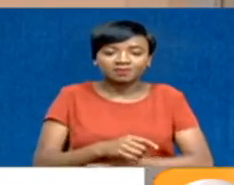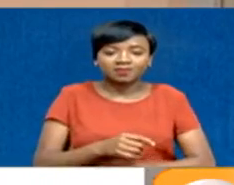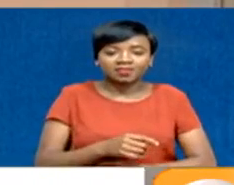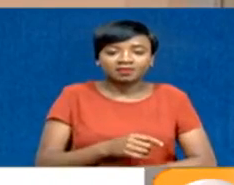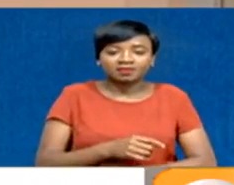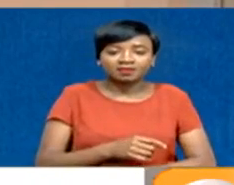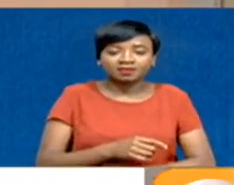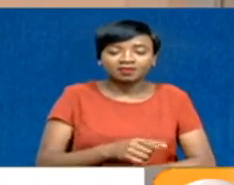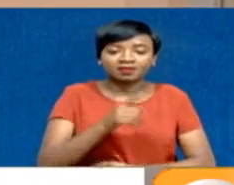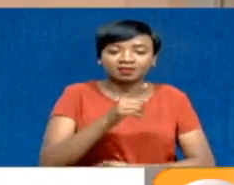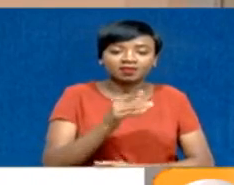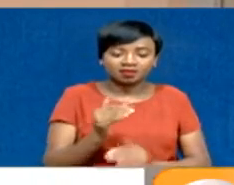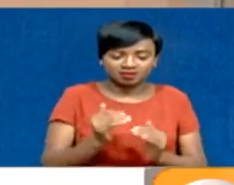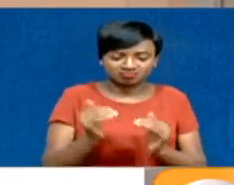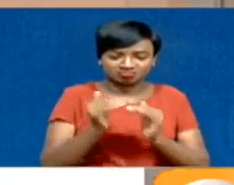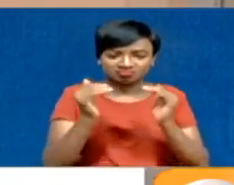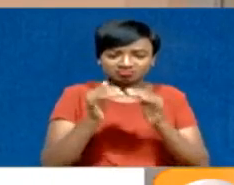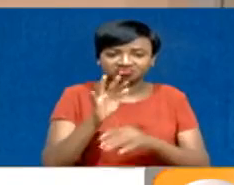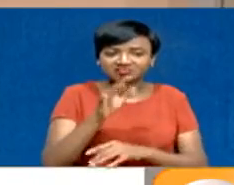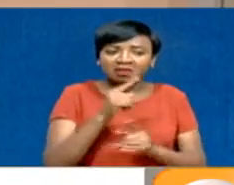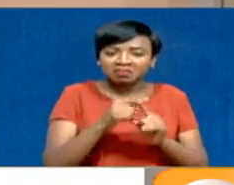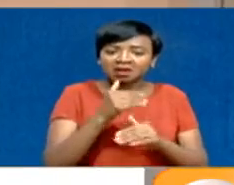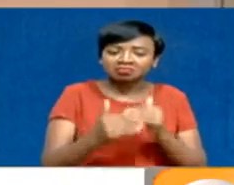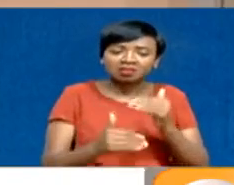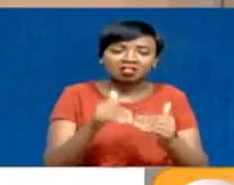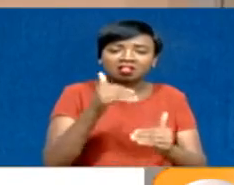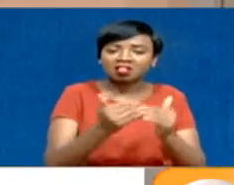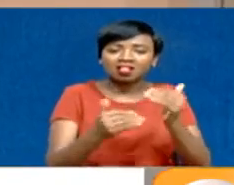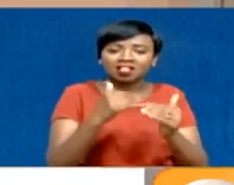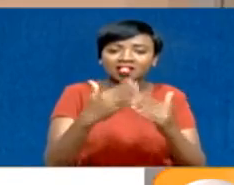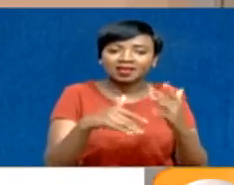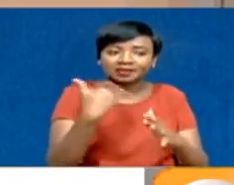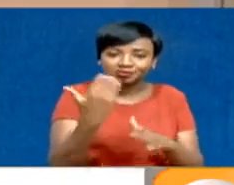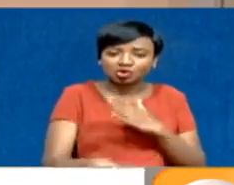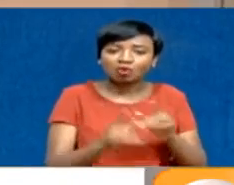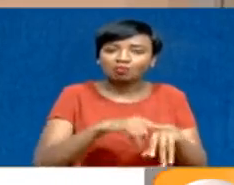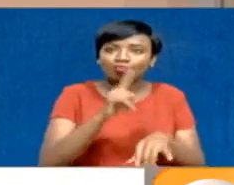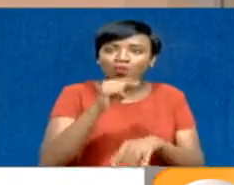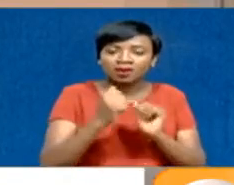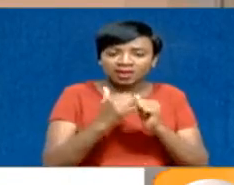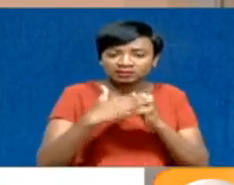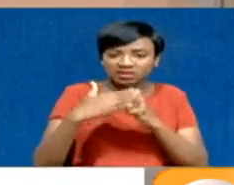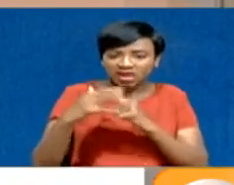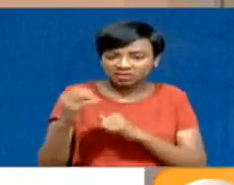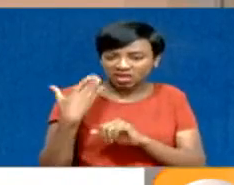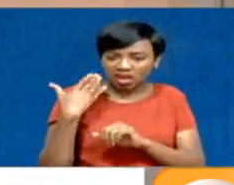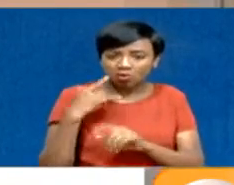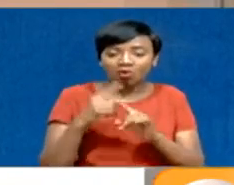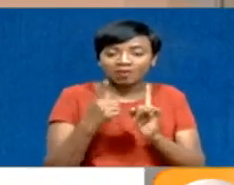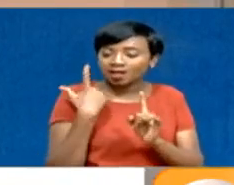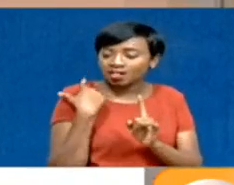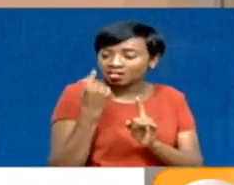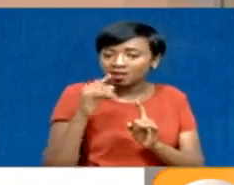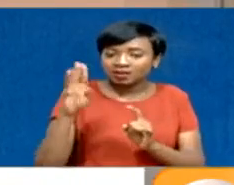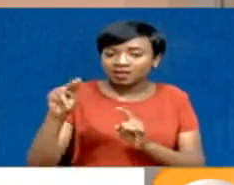facility whose construction had stalled since the 1990s, was finally completed last year after Nairobi Metropolitan Services